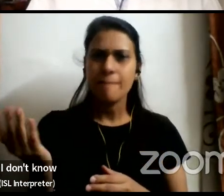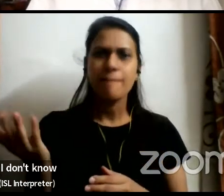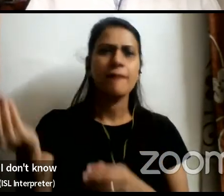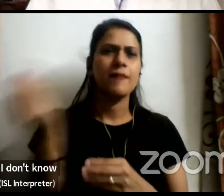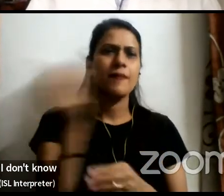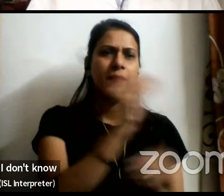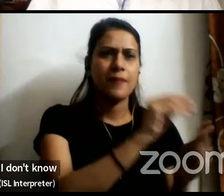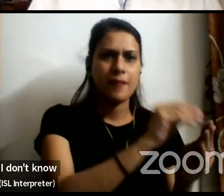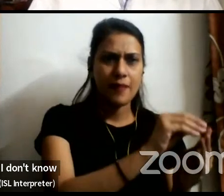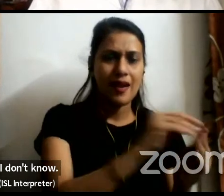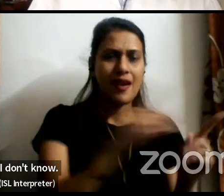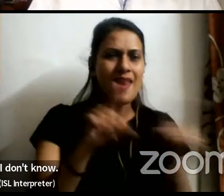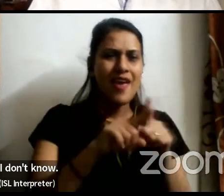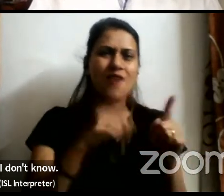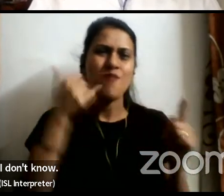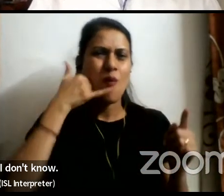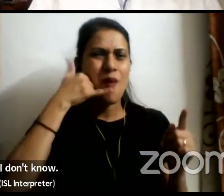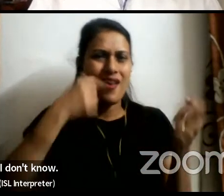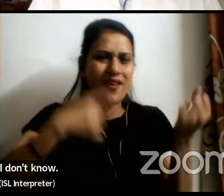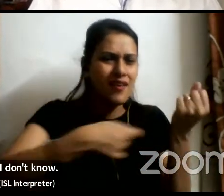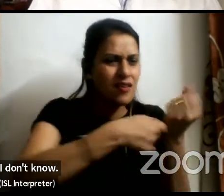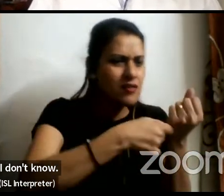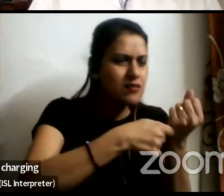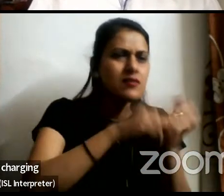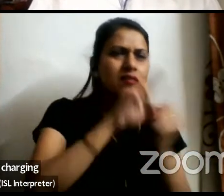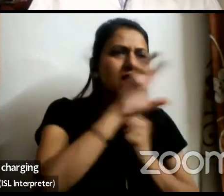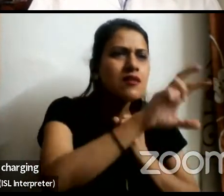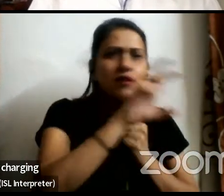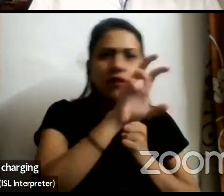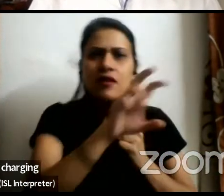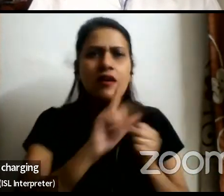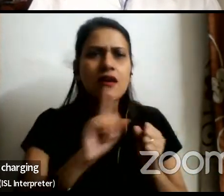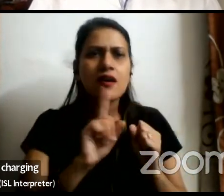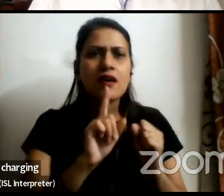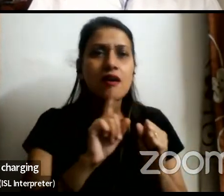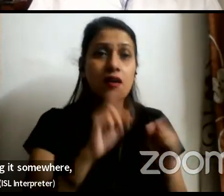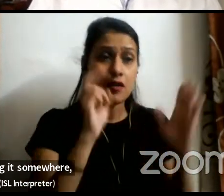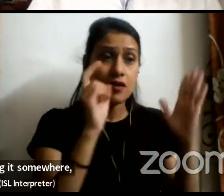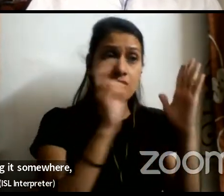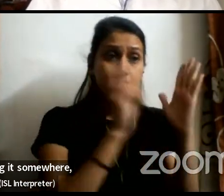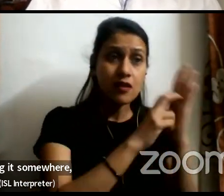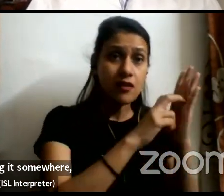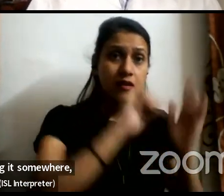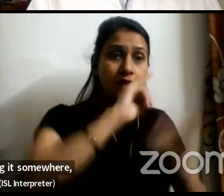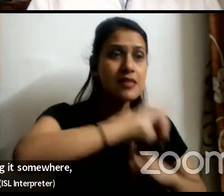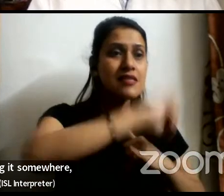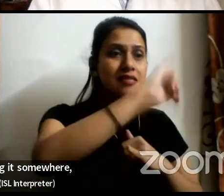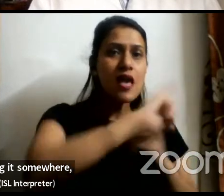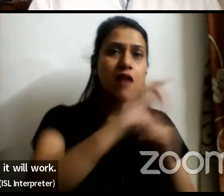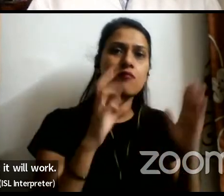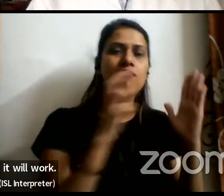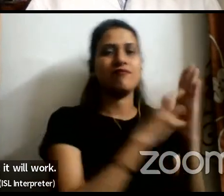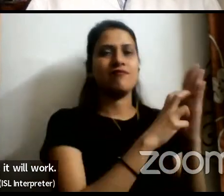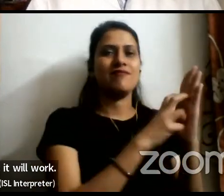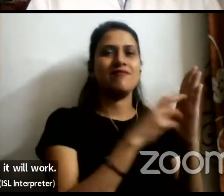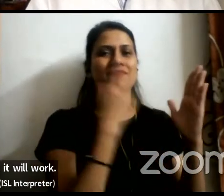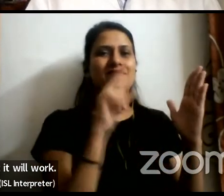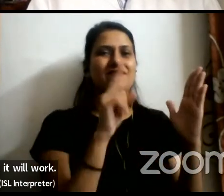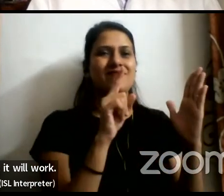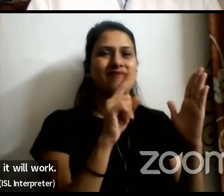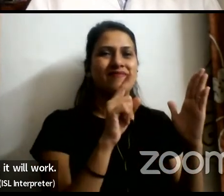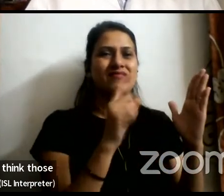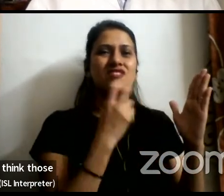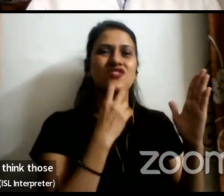iPhone and charging it somewhere. You can plug it in whatever socket, it will work. It will charge exactly like it does. I think those of us